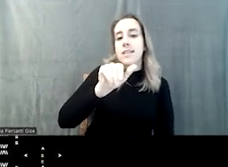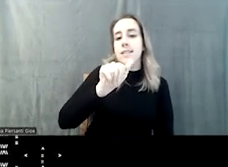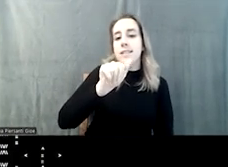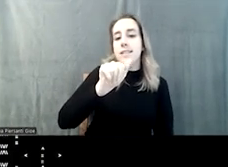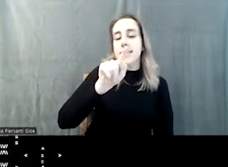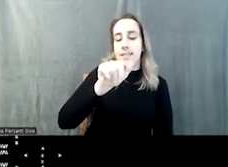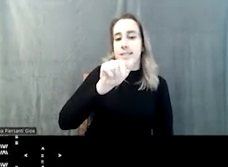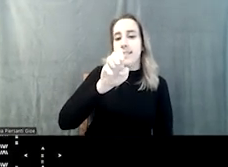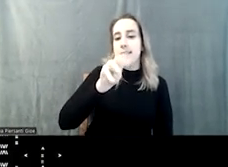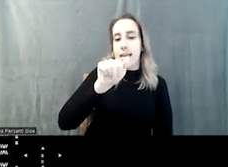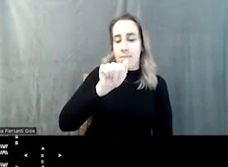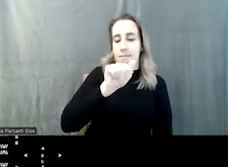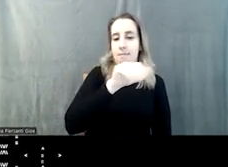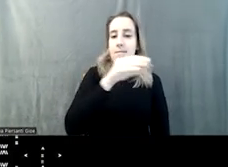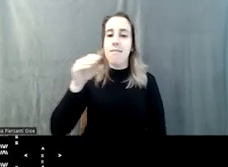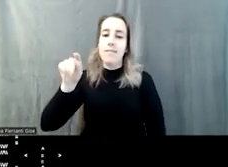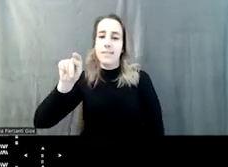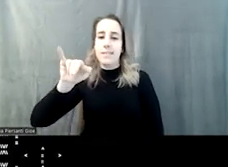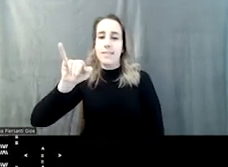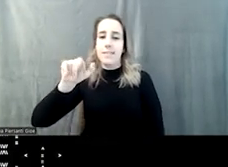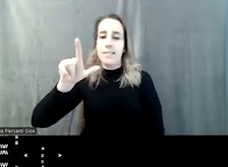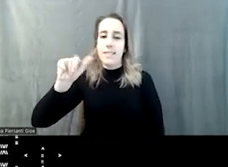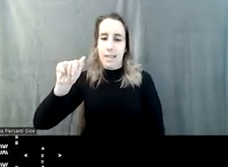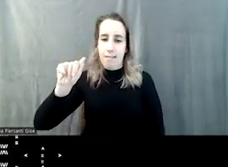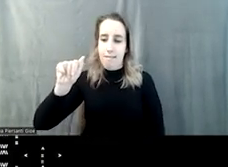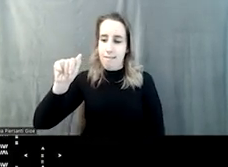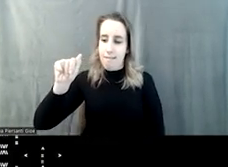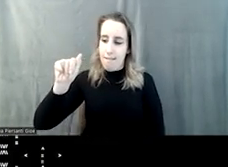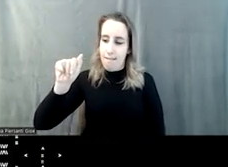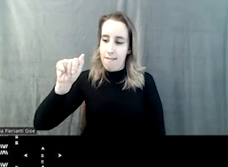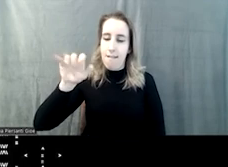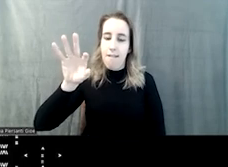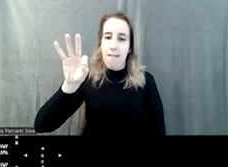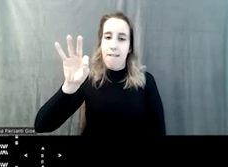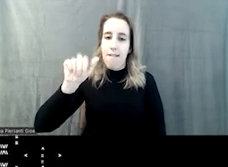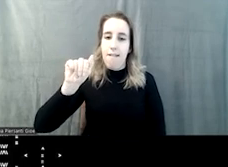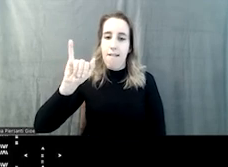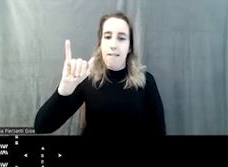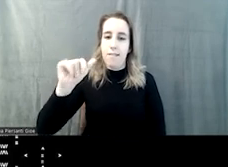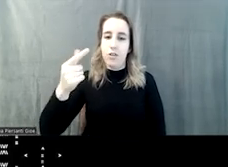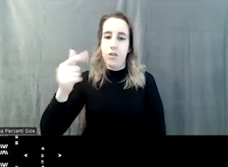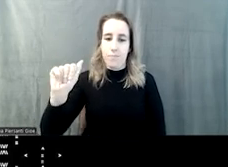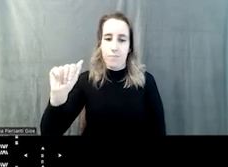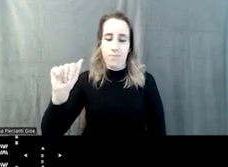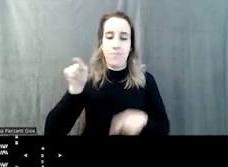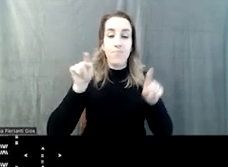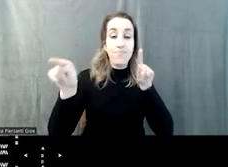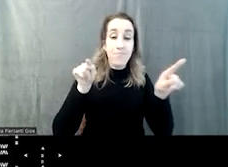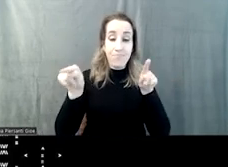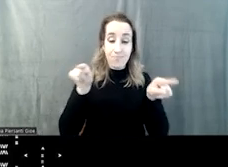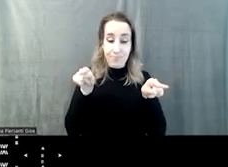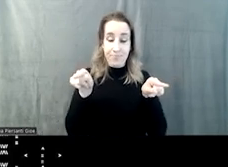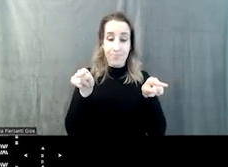T-A-E-M-A, then tilawhainga, T-I-L-A-F-A-I-N-G-A. Faiga. And so